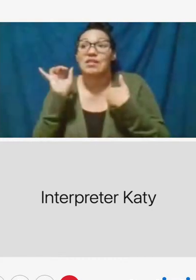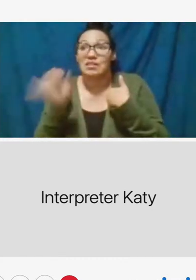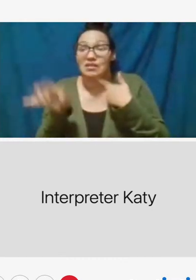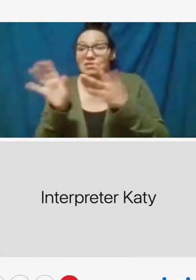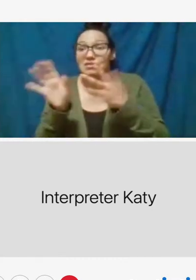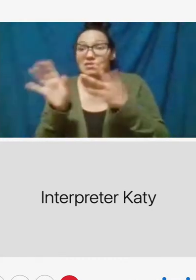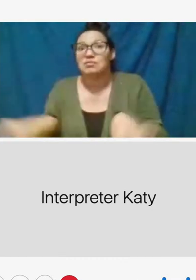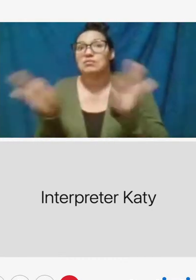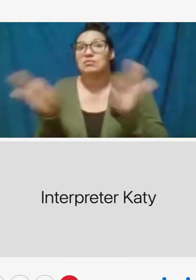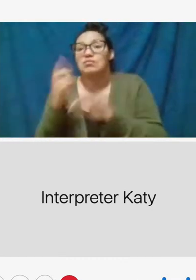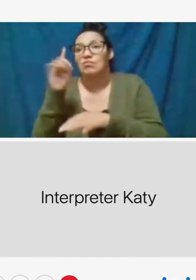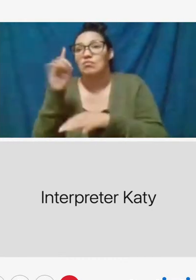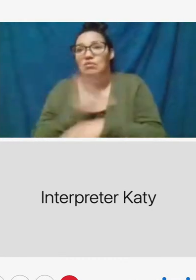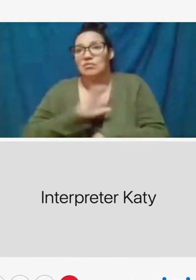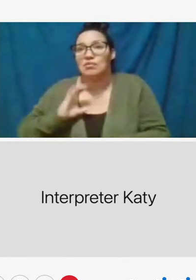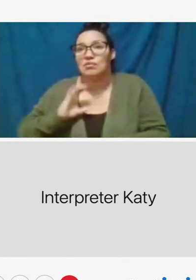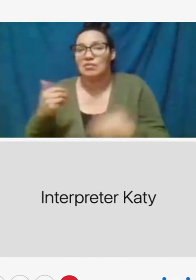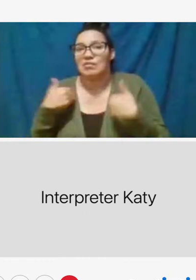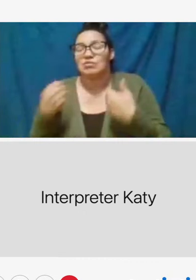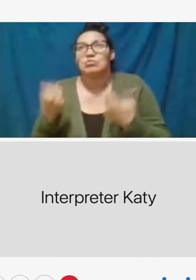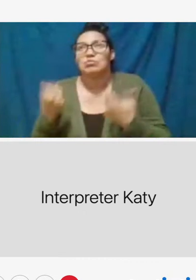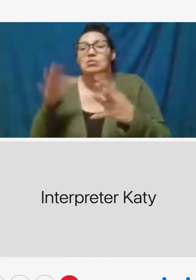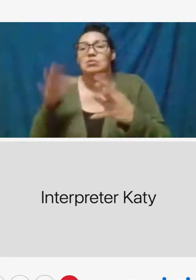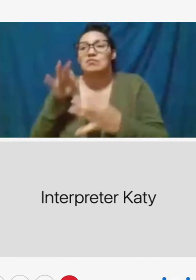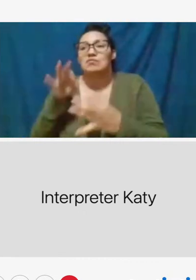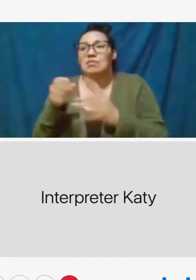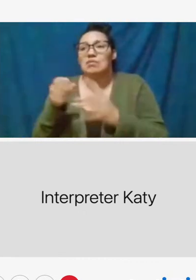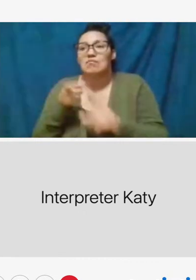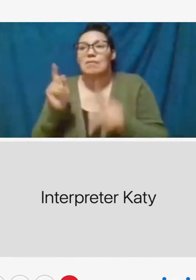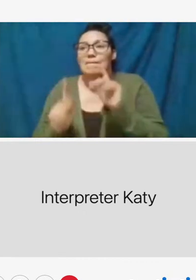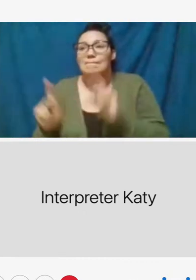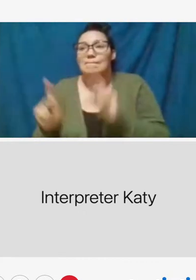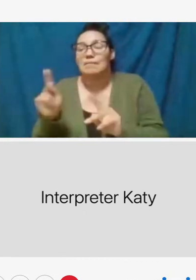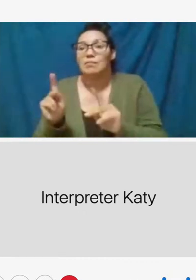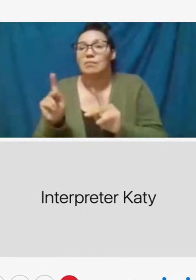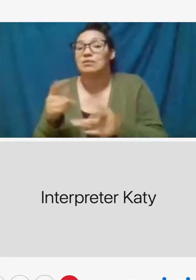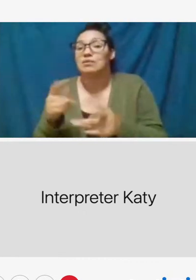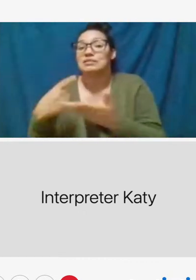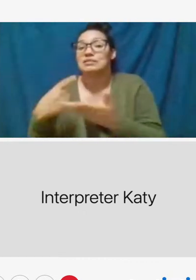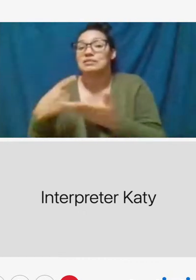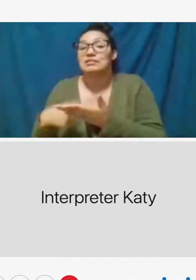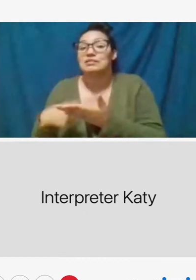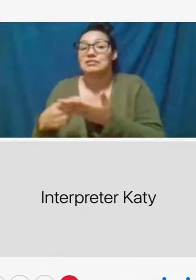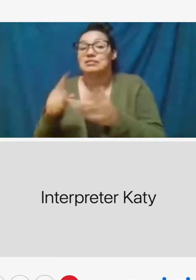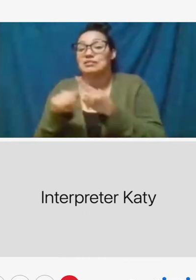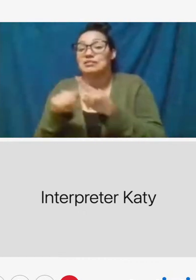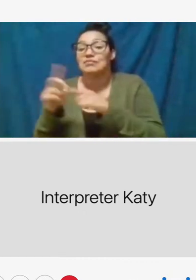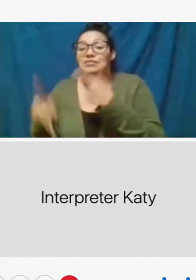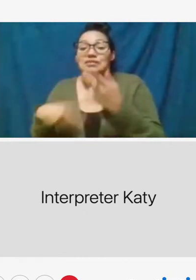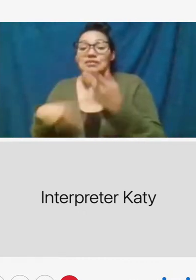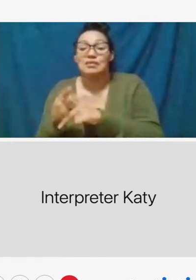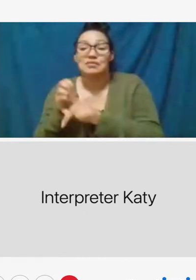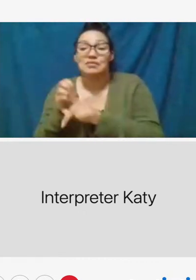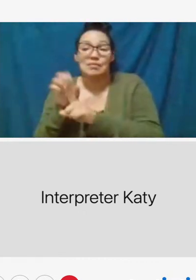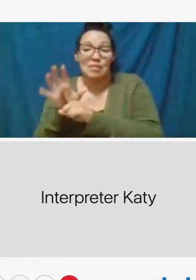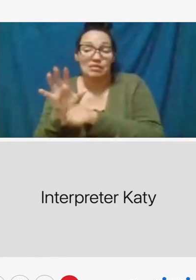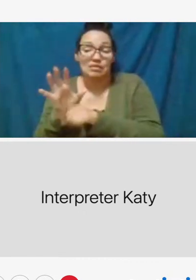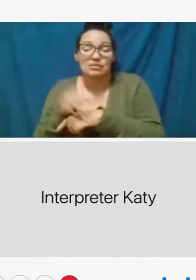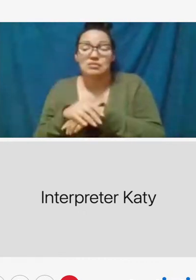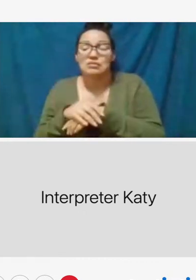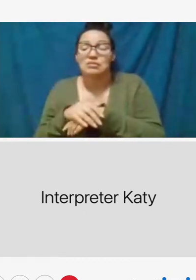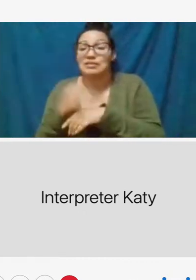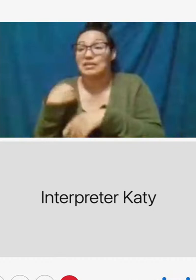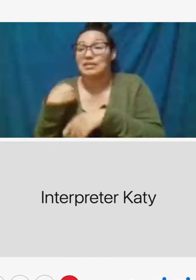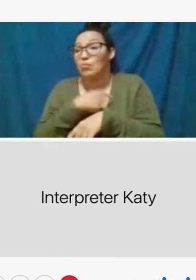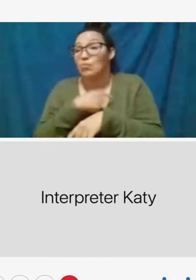much feedback from people um discussing all types of possible impacts now we won't be planning around those impacts